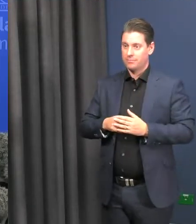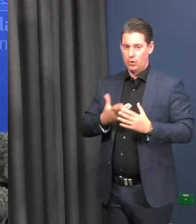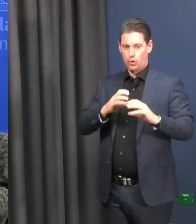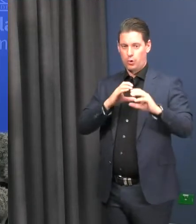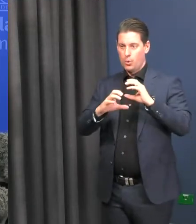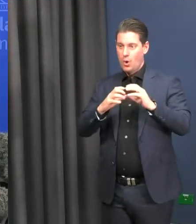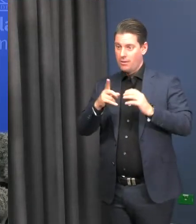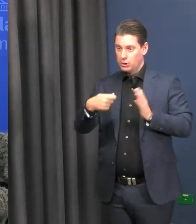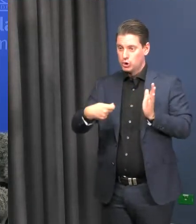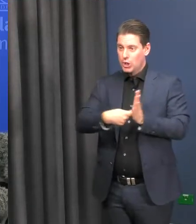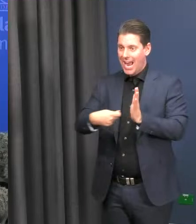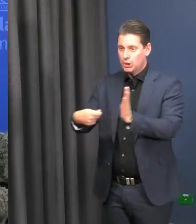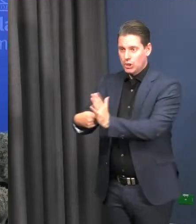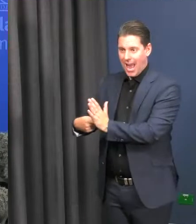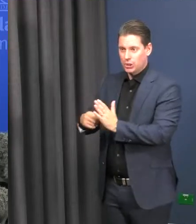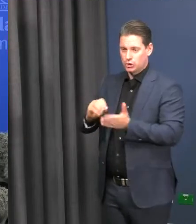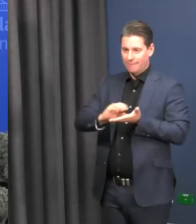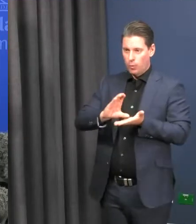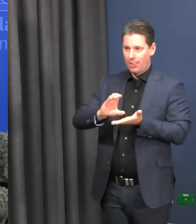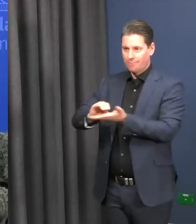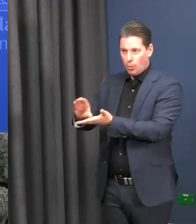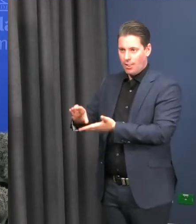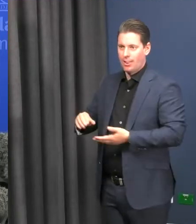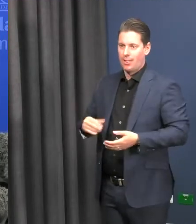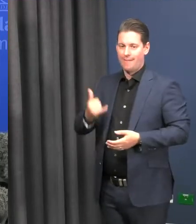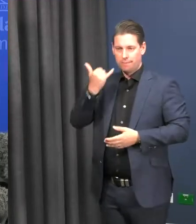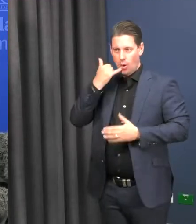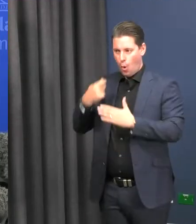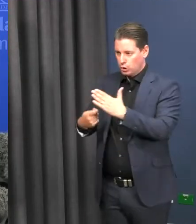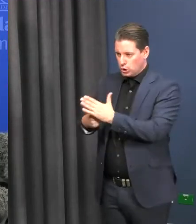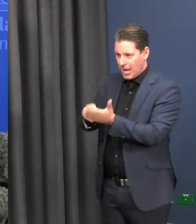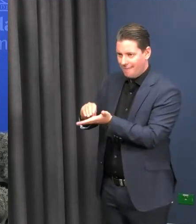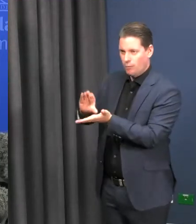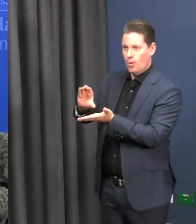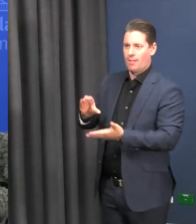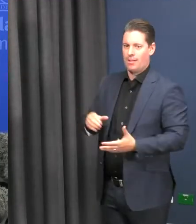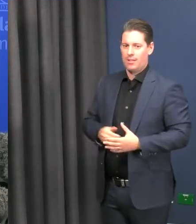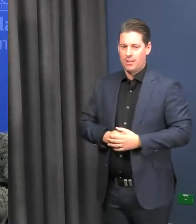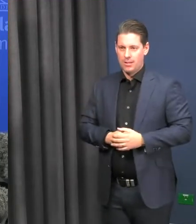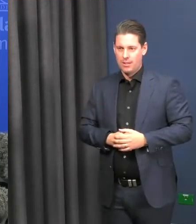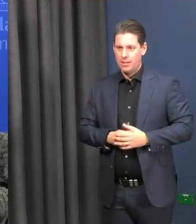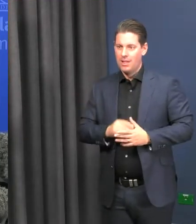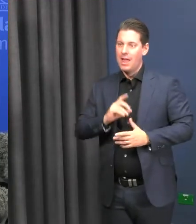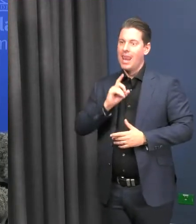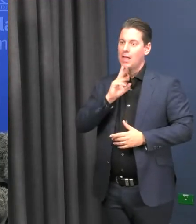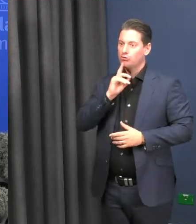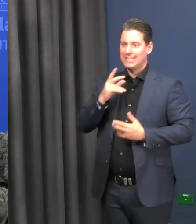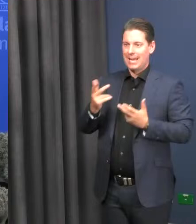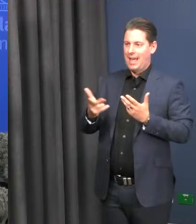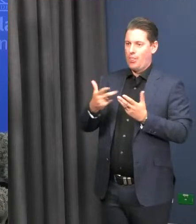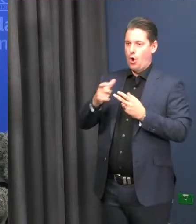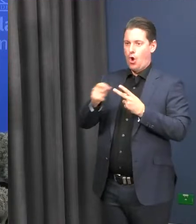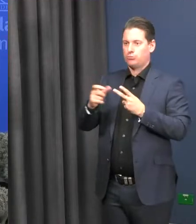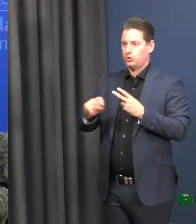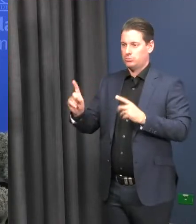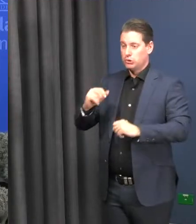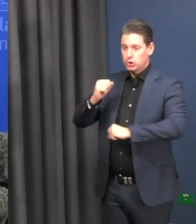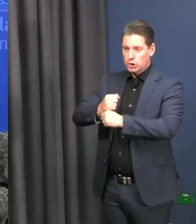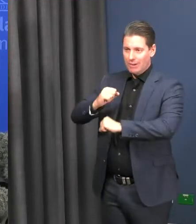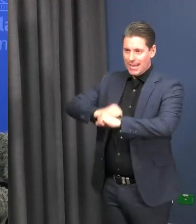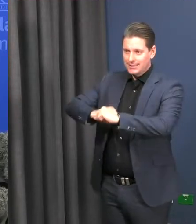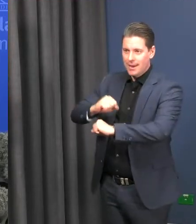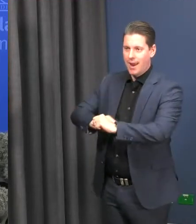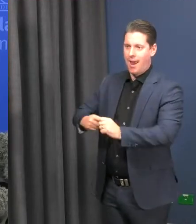your phone chargers charged up, your phone's charged up, making sure that you've looked at alternate power supply. Very basic